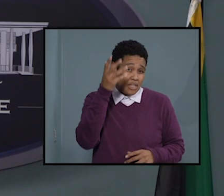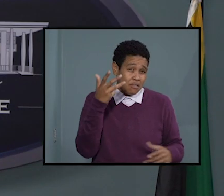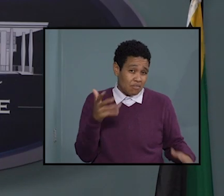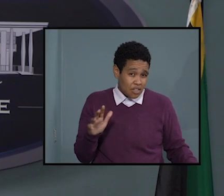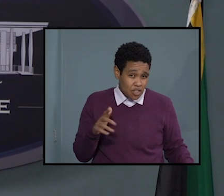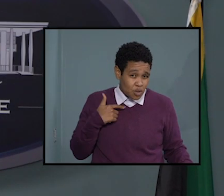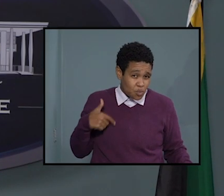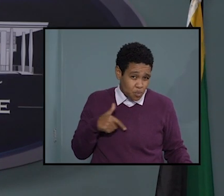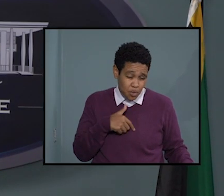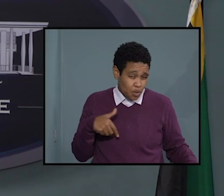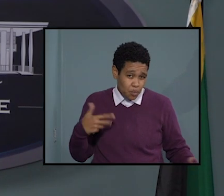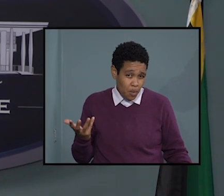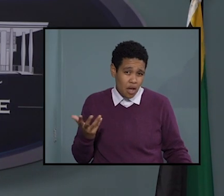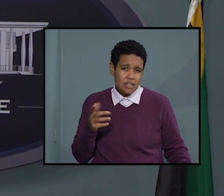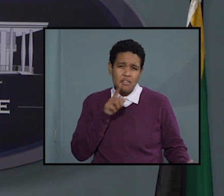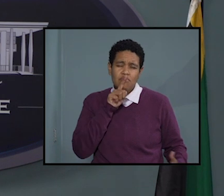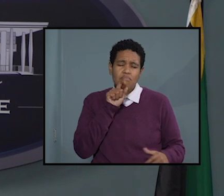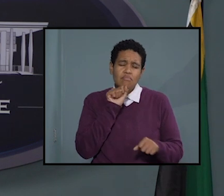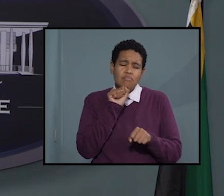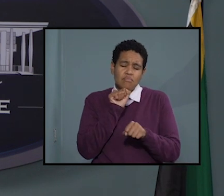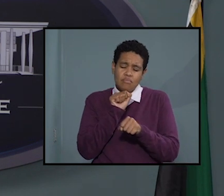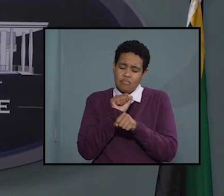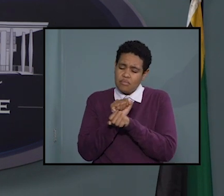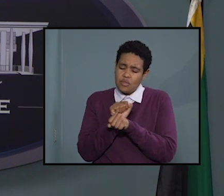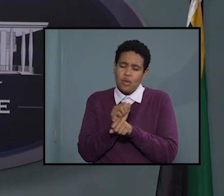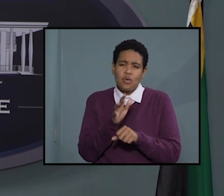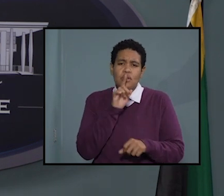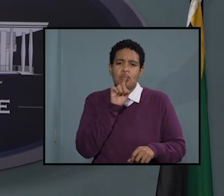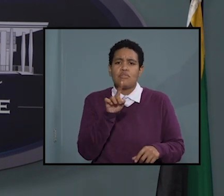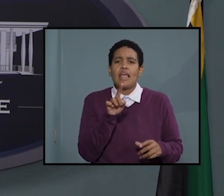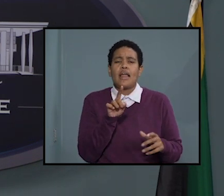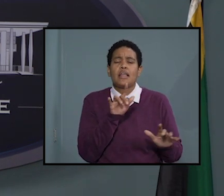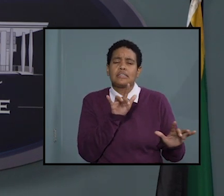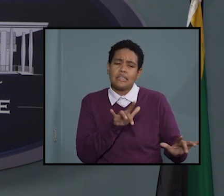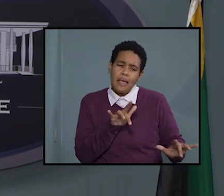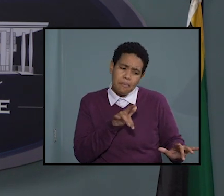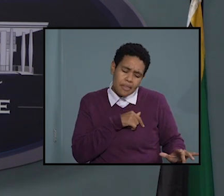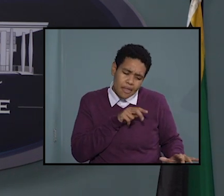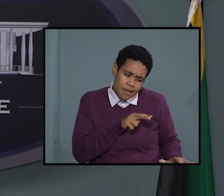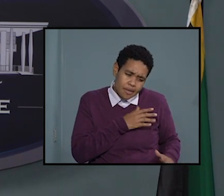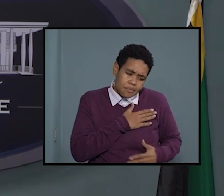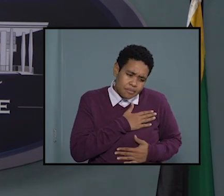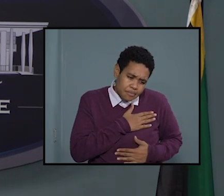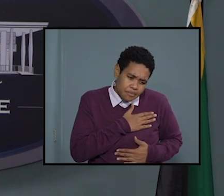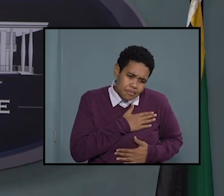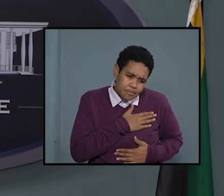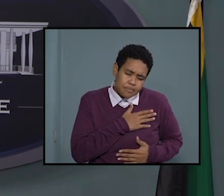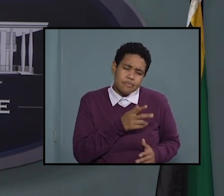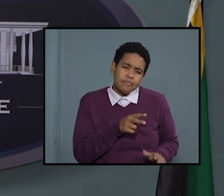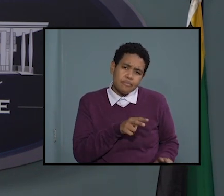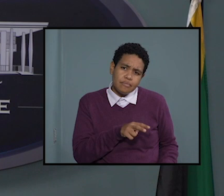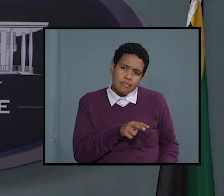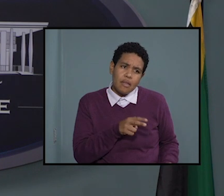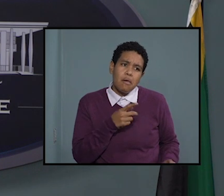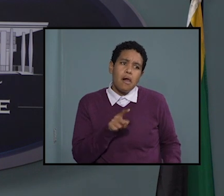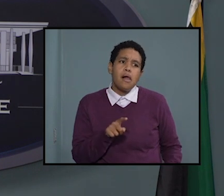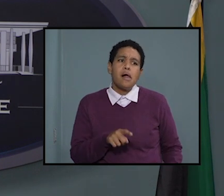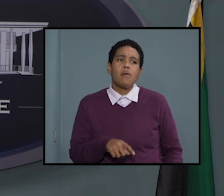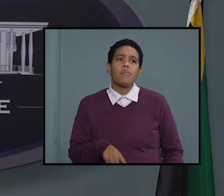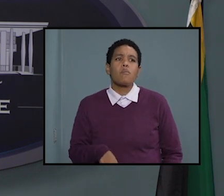We are absolutely in sympathy and empathy